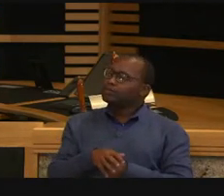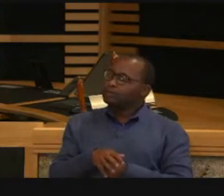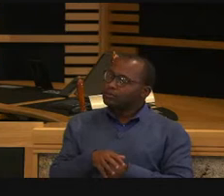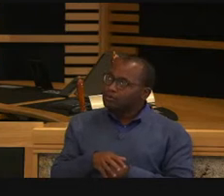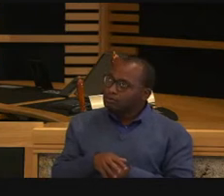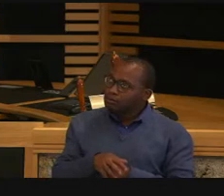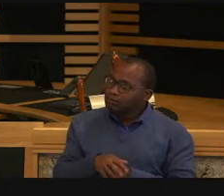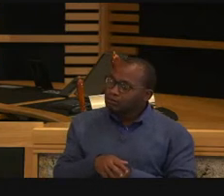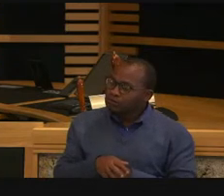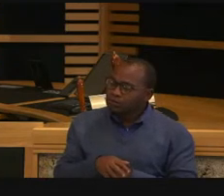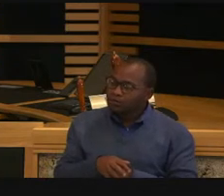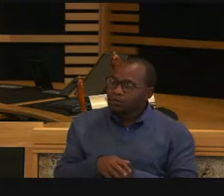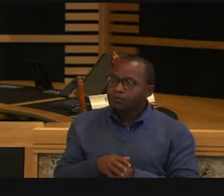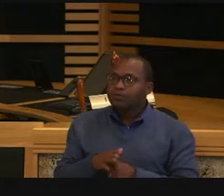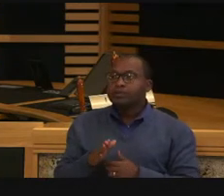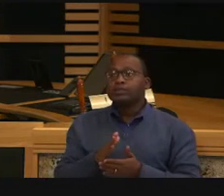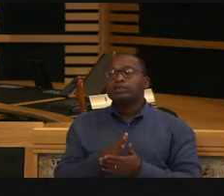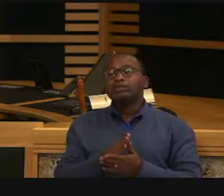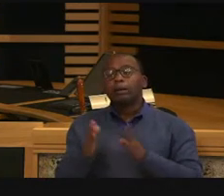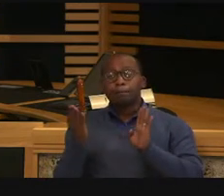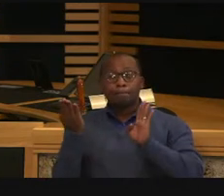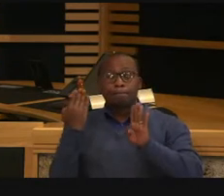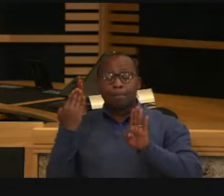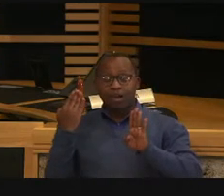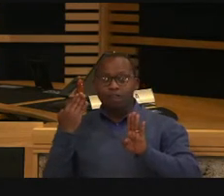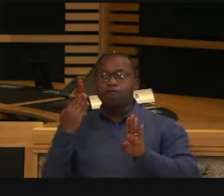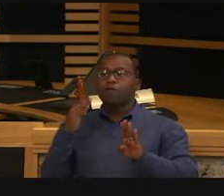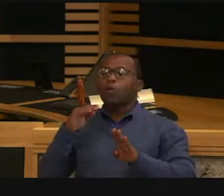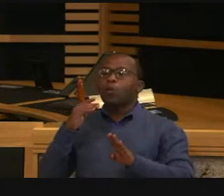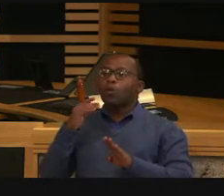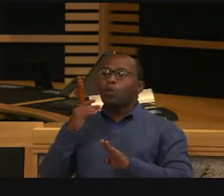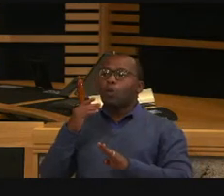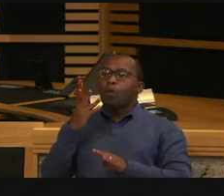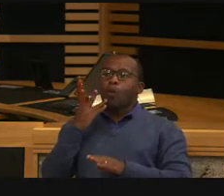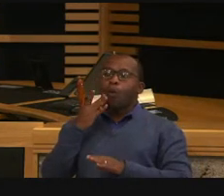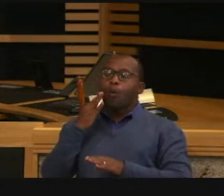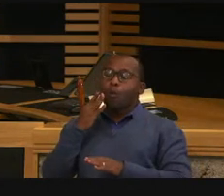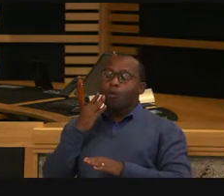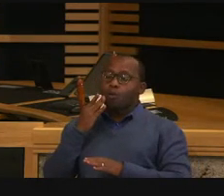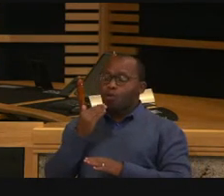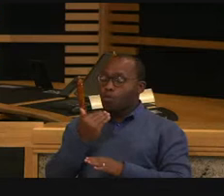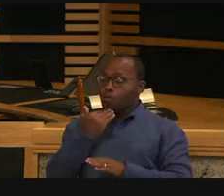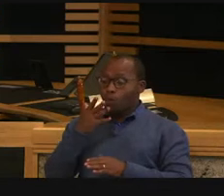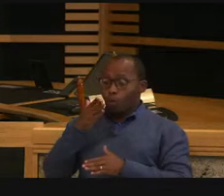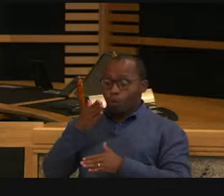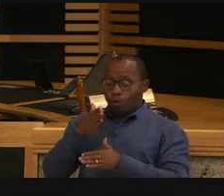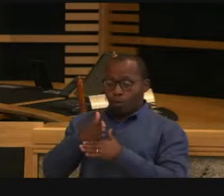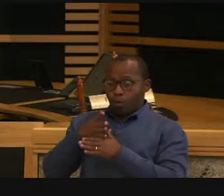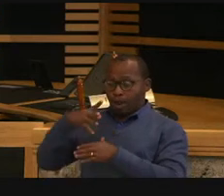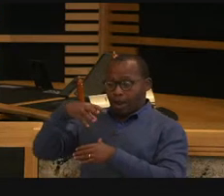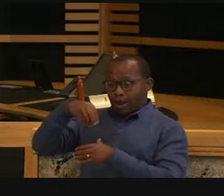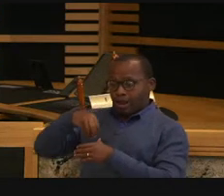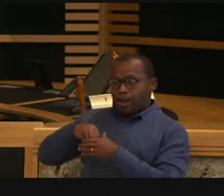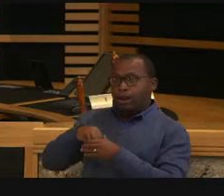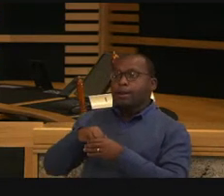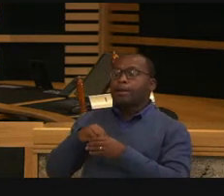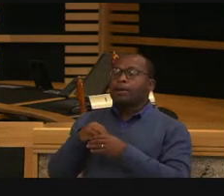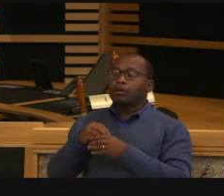those traffic officers that are working on the ground for municipalities. I'm asking the question